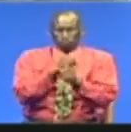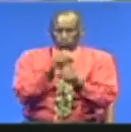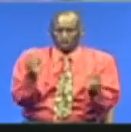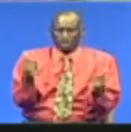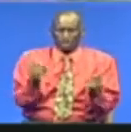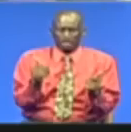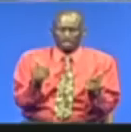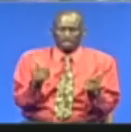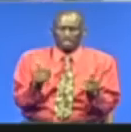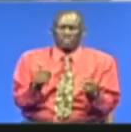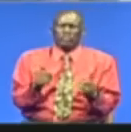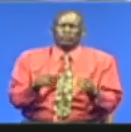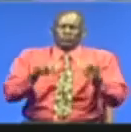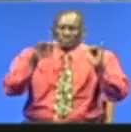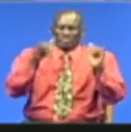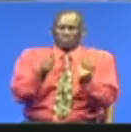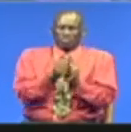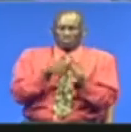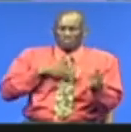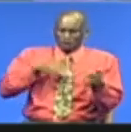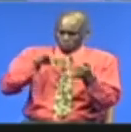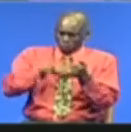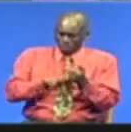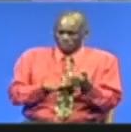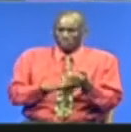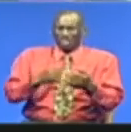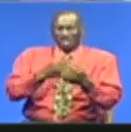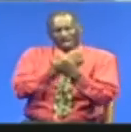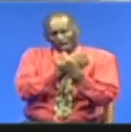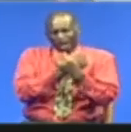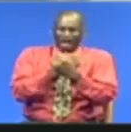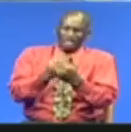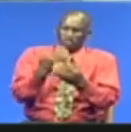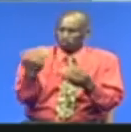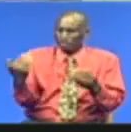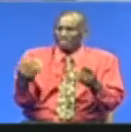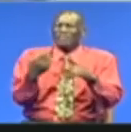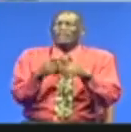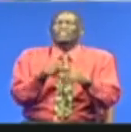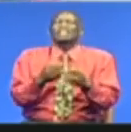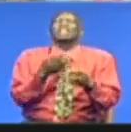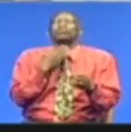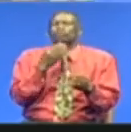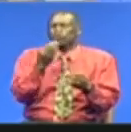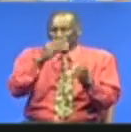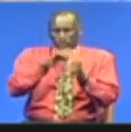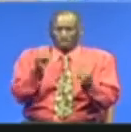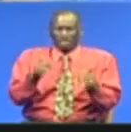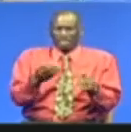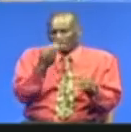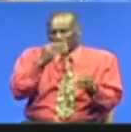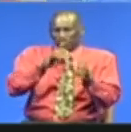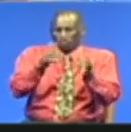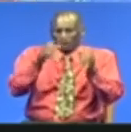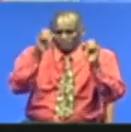my wife, hug my children, then eat properly. I've not eaten for the last